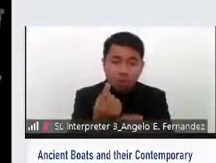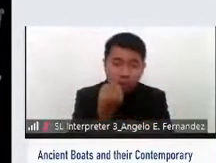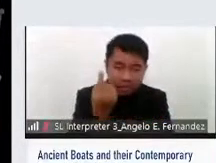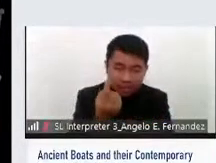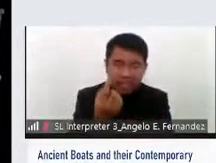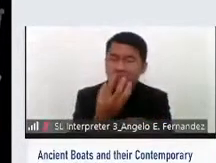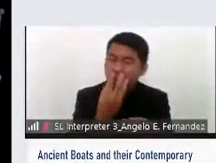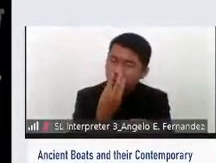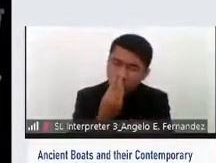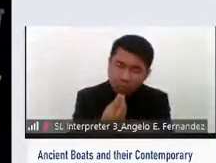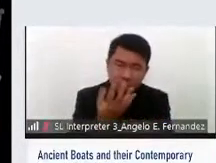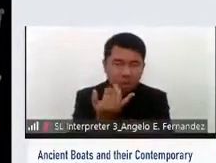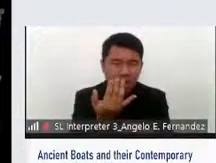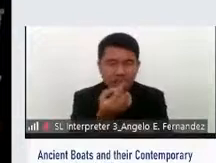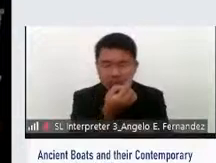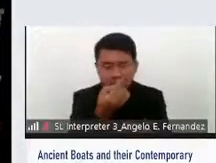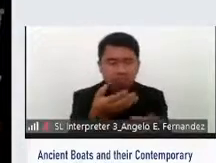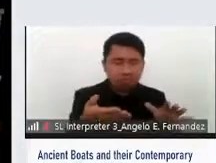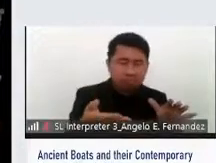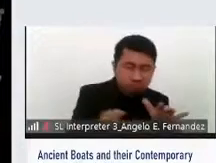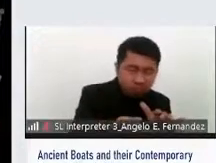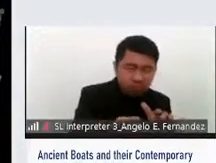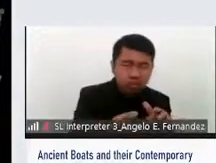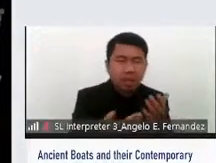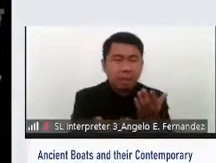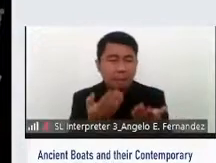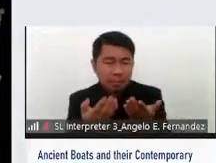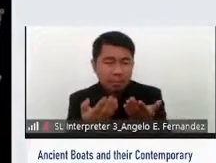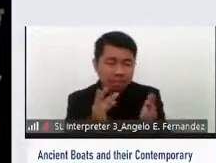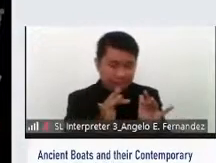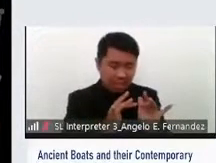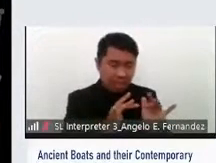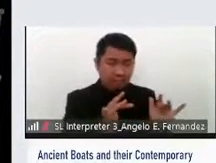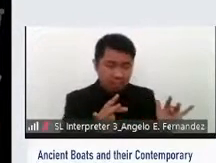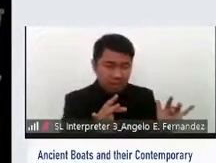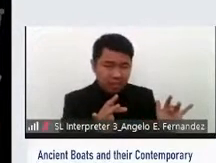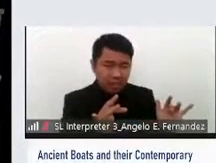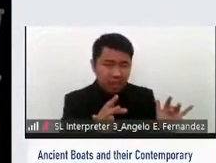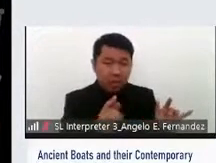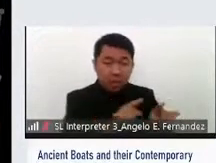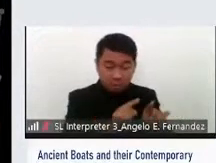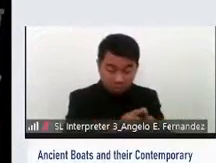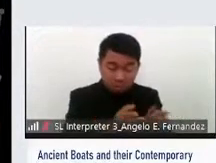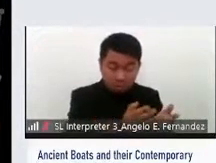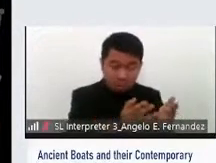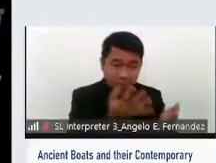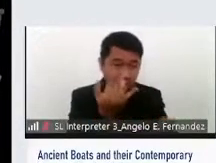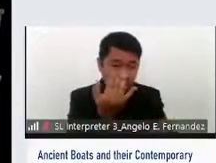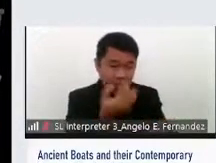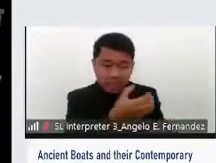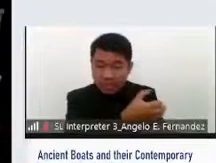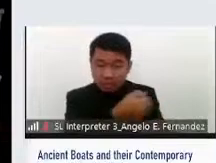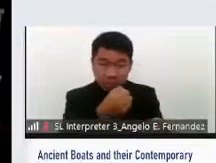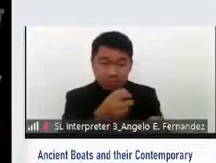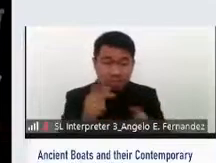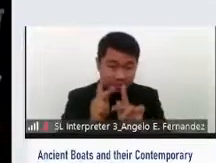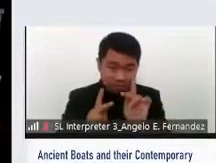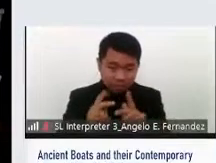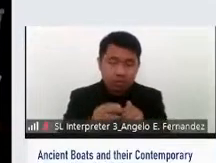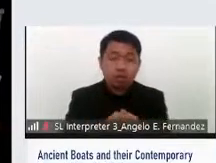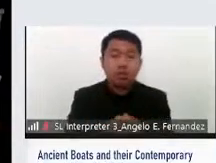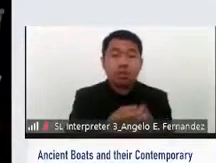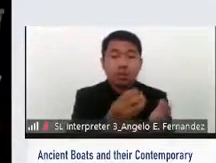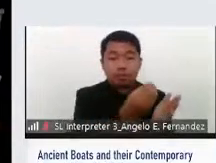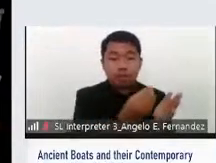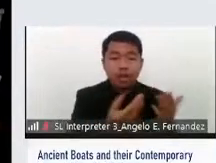buried, and maybe the vessel was emptied of its contents during abandonment. The objects include wooden objects